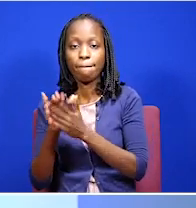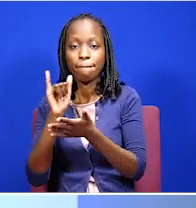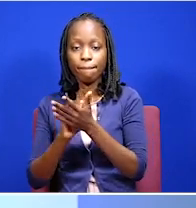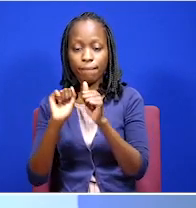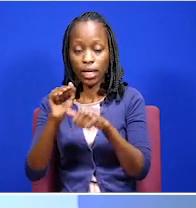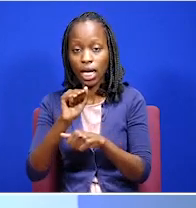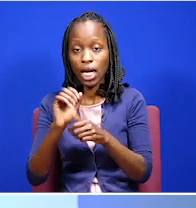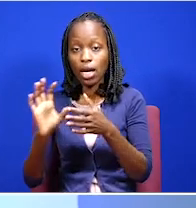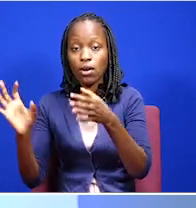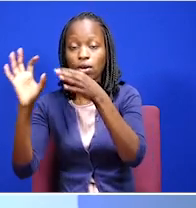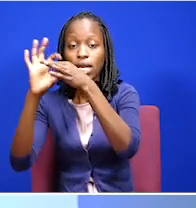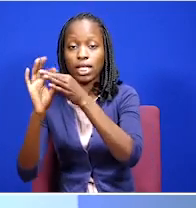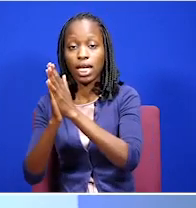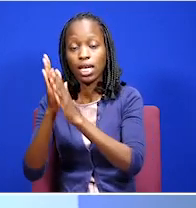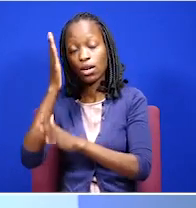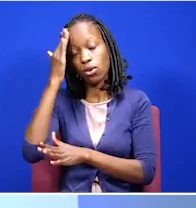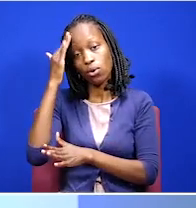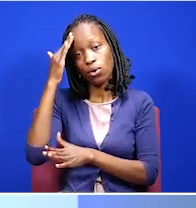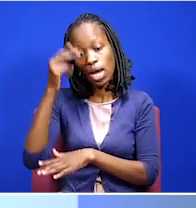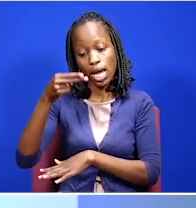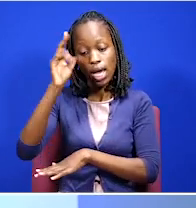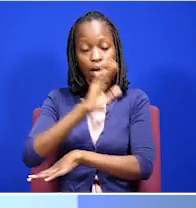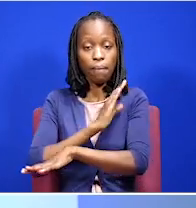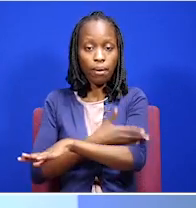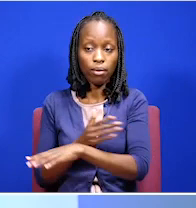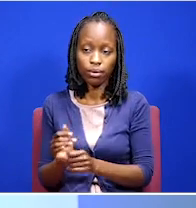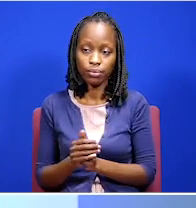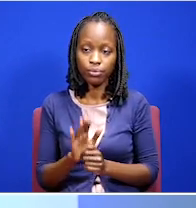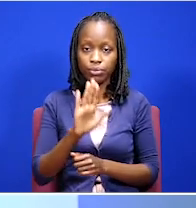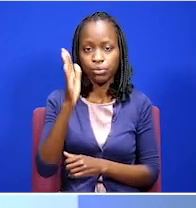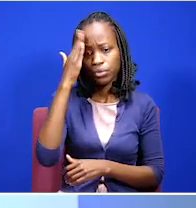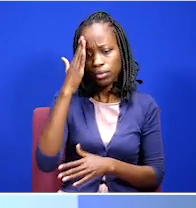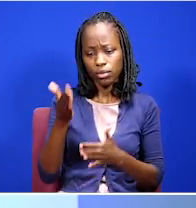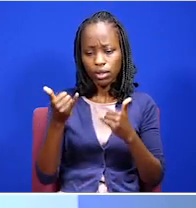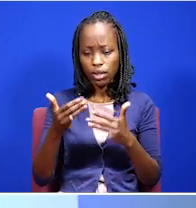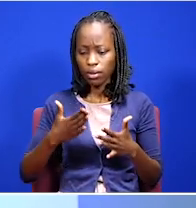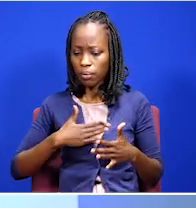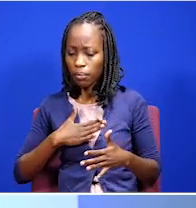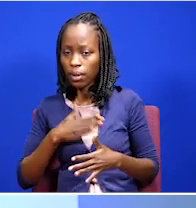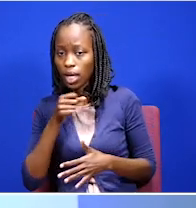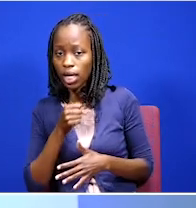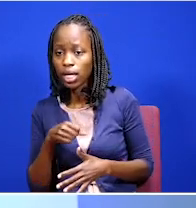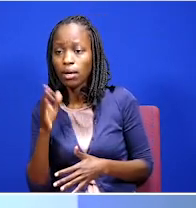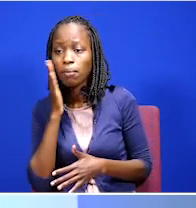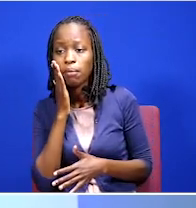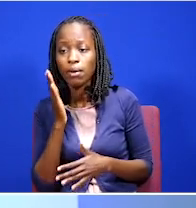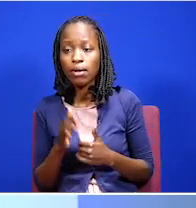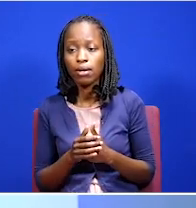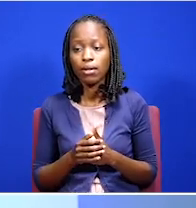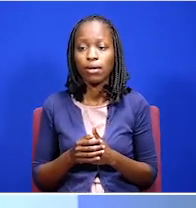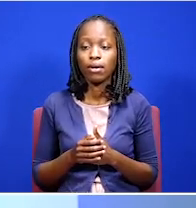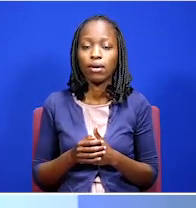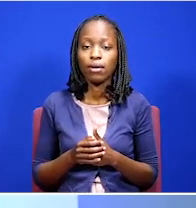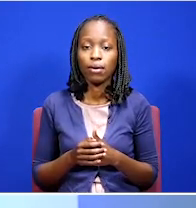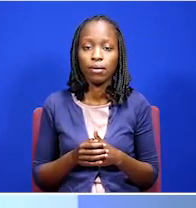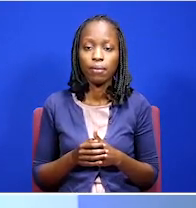you, this gift, this spirit, the spirit of prayer, that you may connect and know a